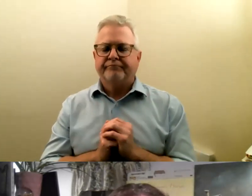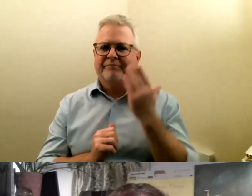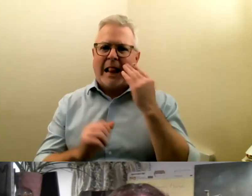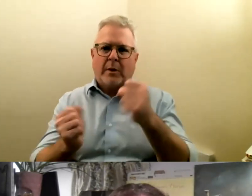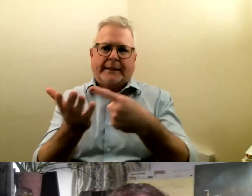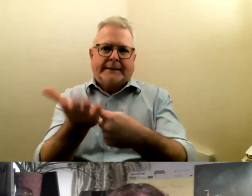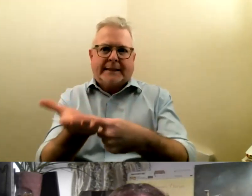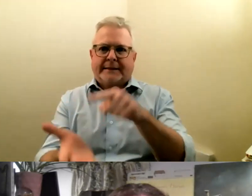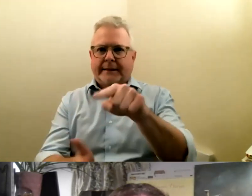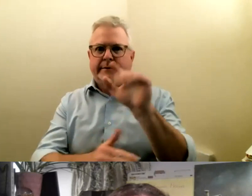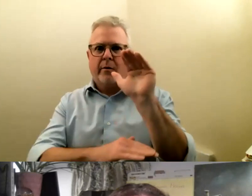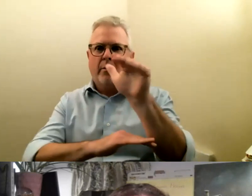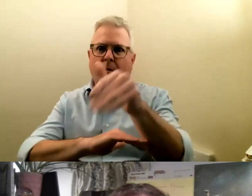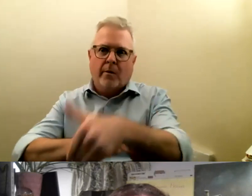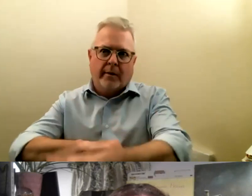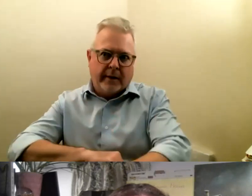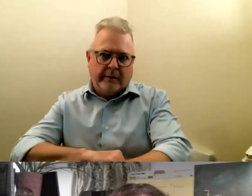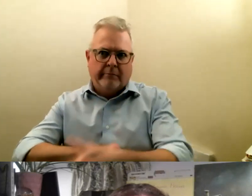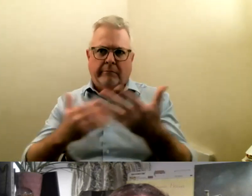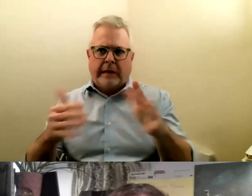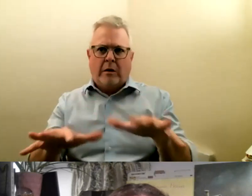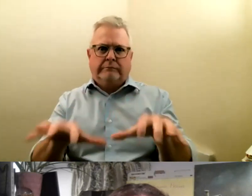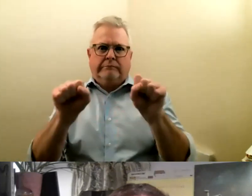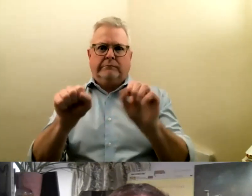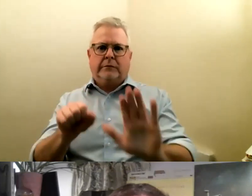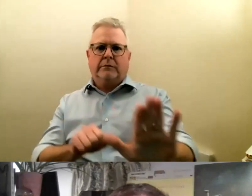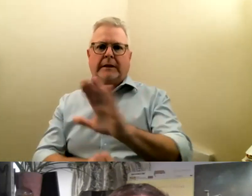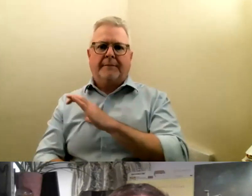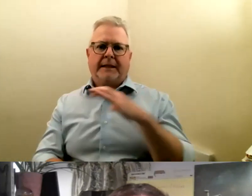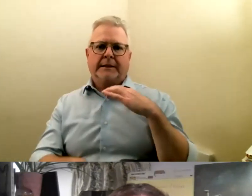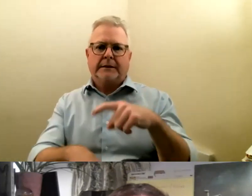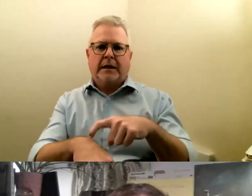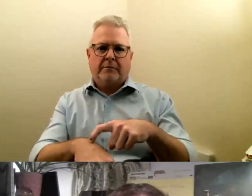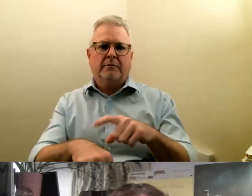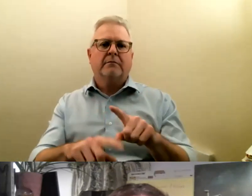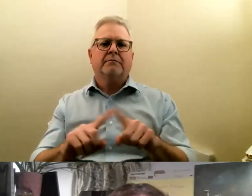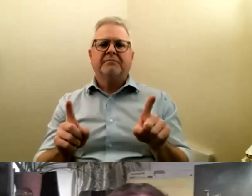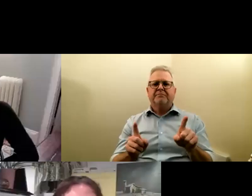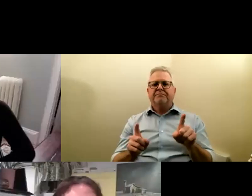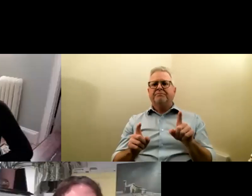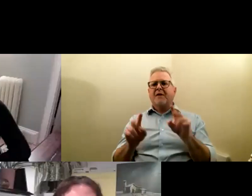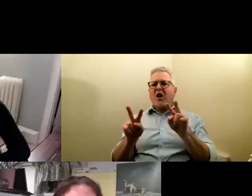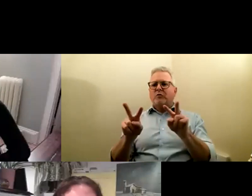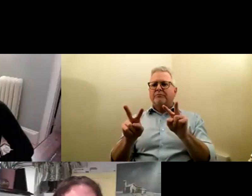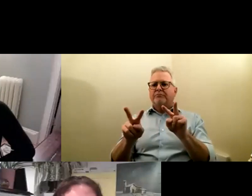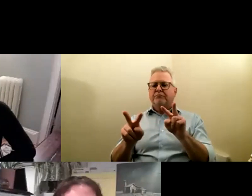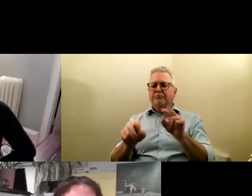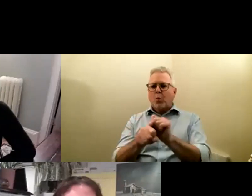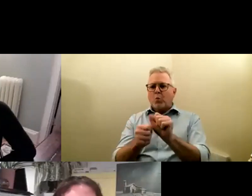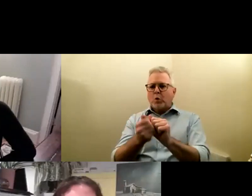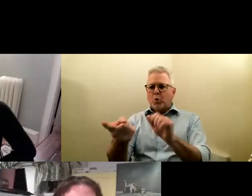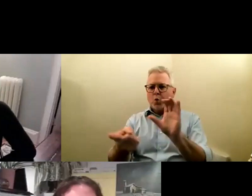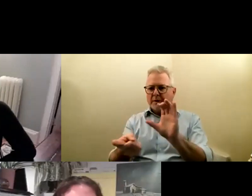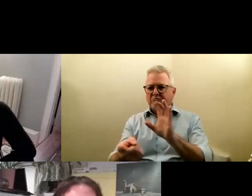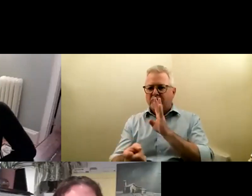Yeah, thank you. Yeah, that's something we could probably talk about all night, but I don't want to take up the time of the committee. It's